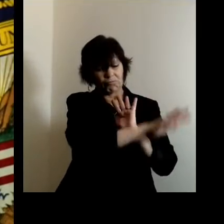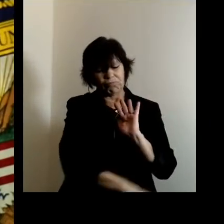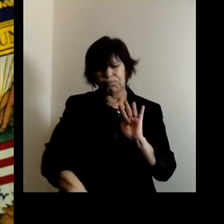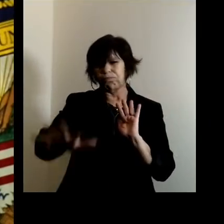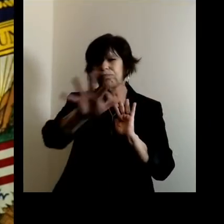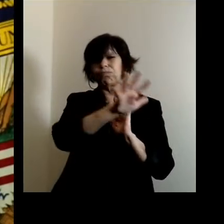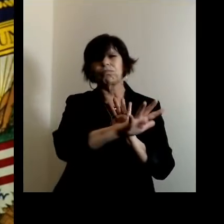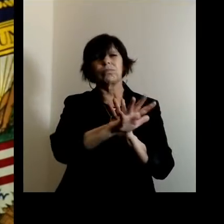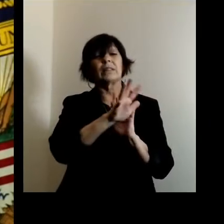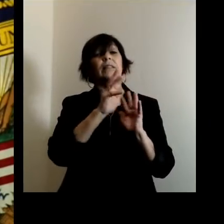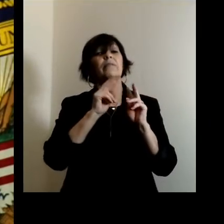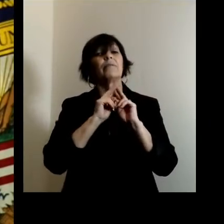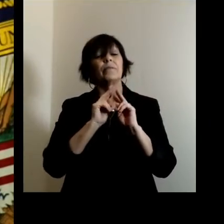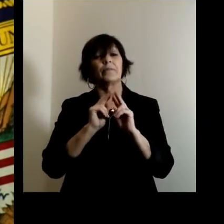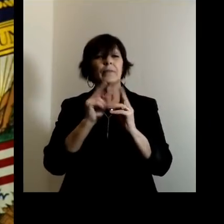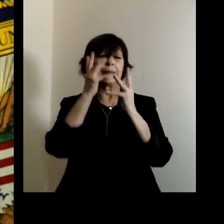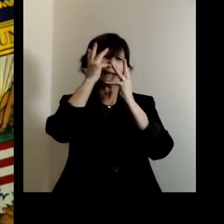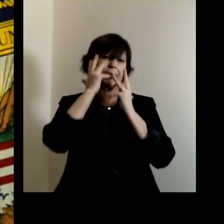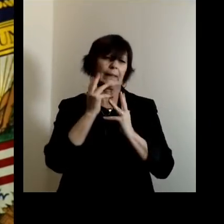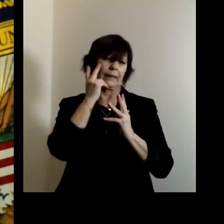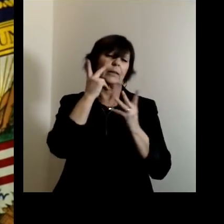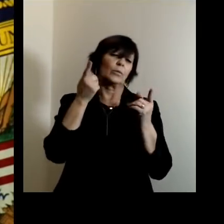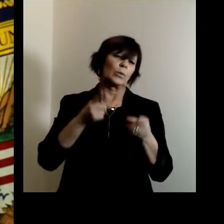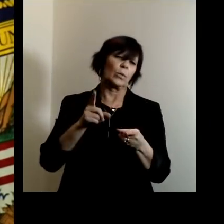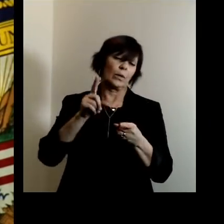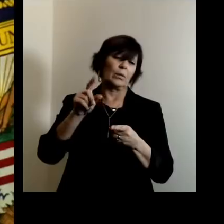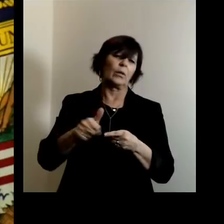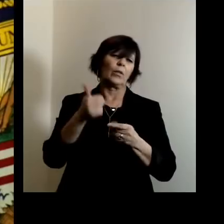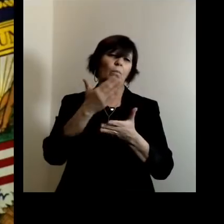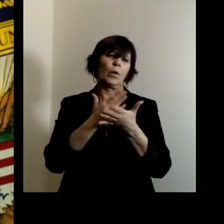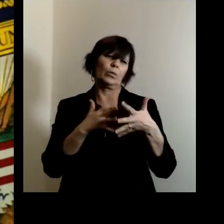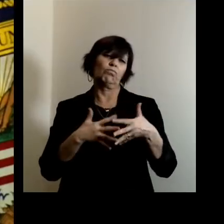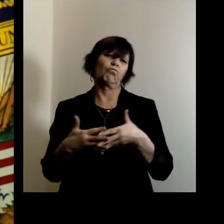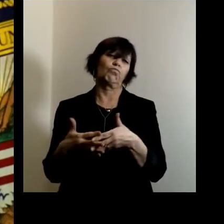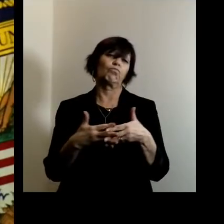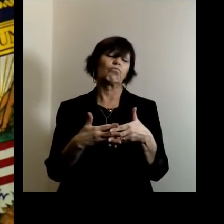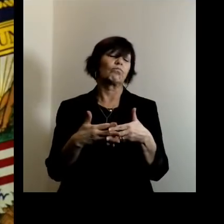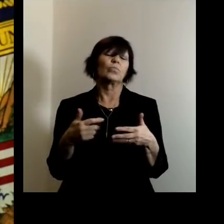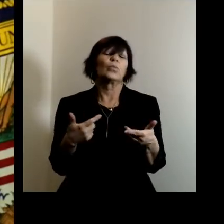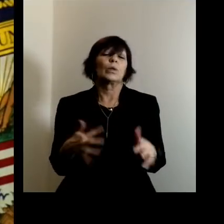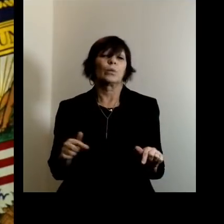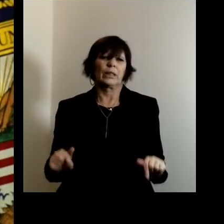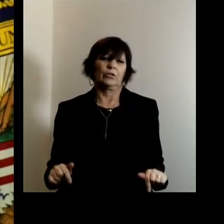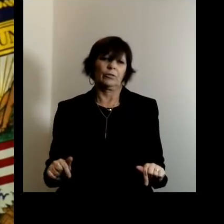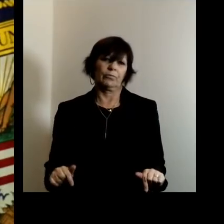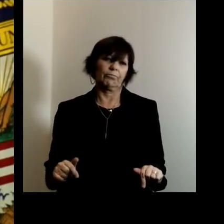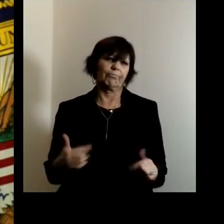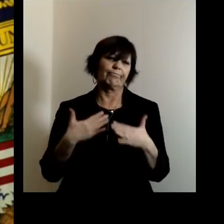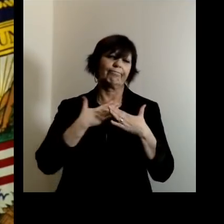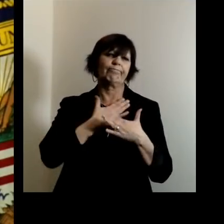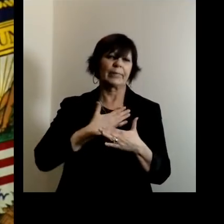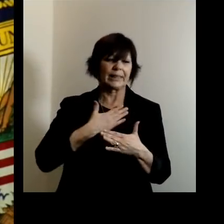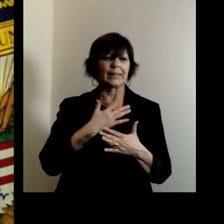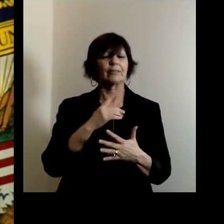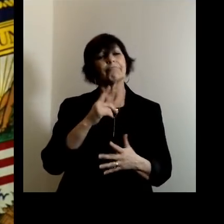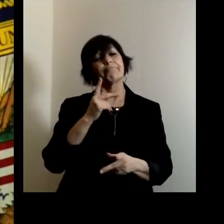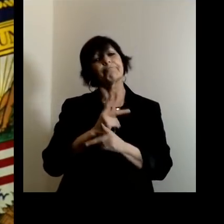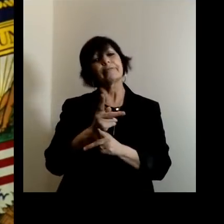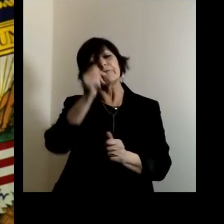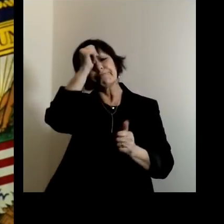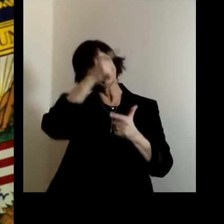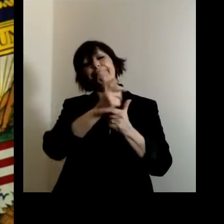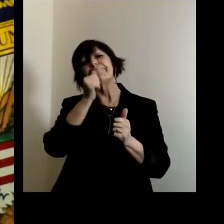is very sad to see what's happening in other parts of the country. We don't want to do that. So please be your brothers and sisters'